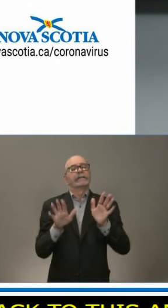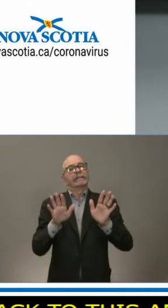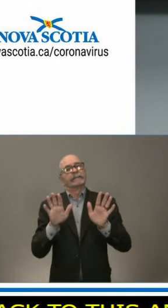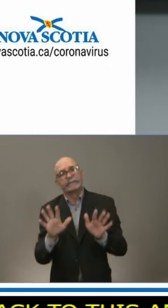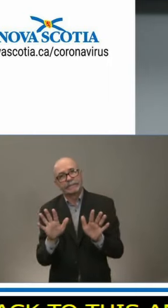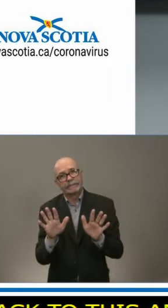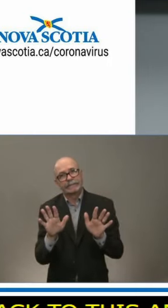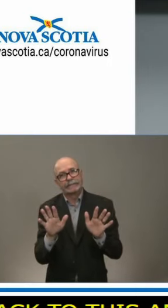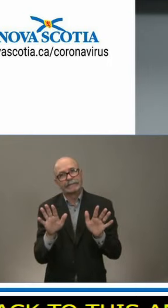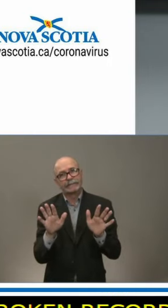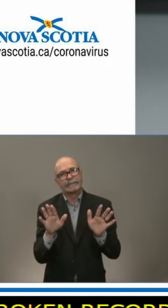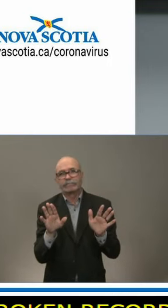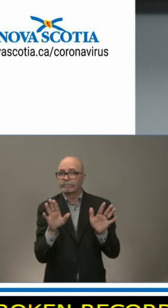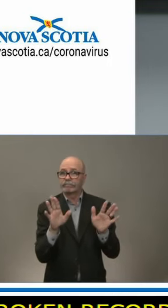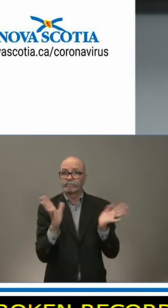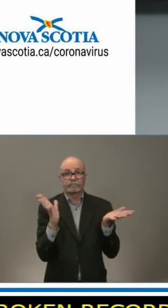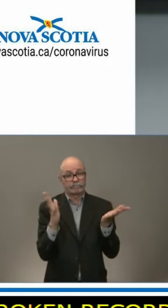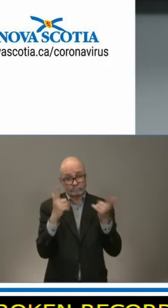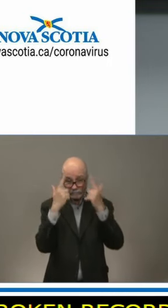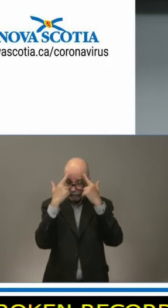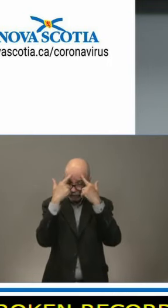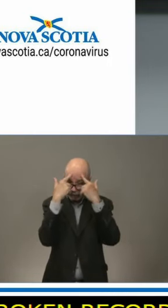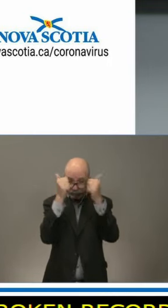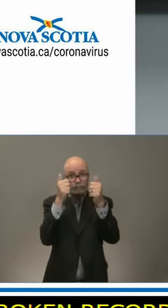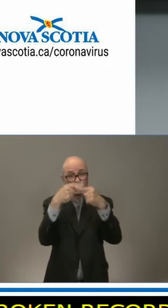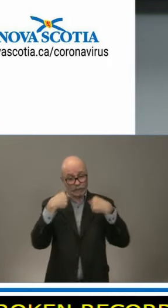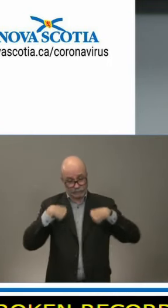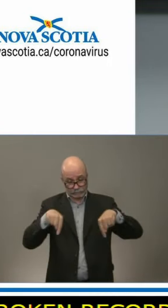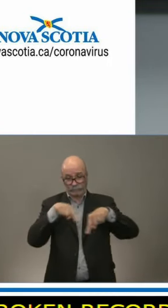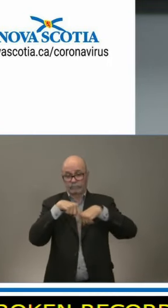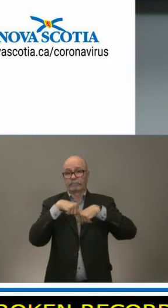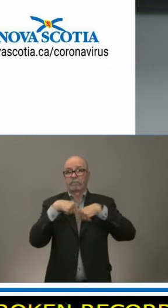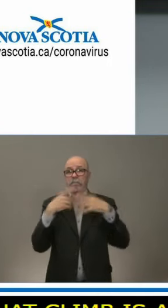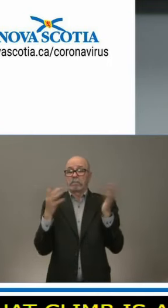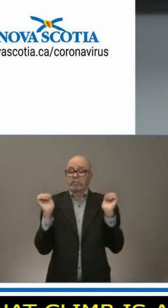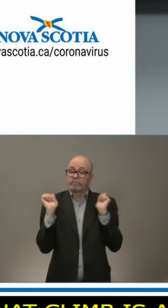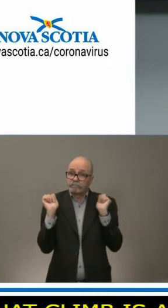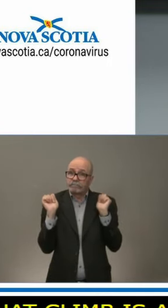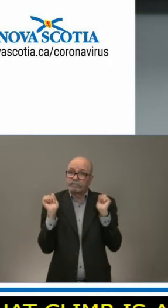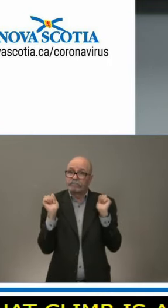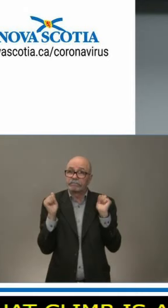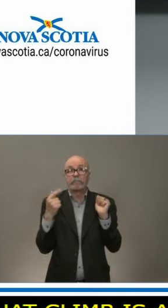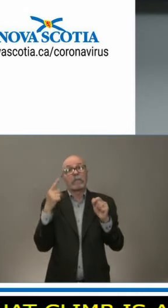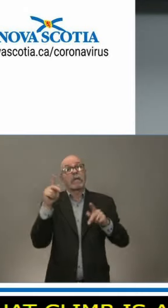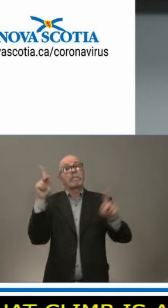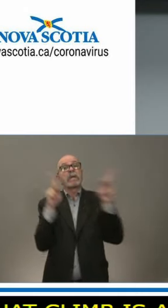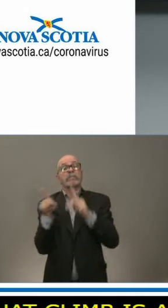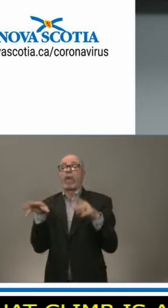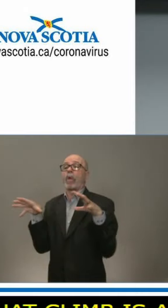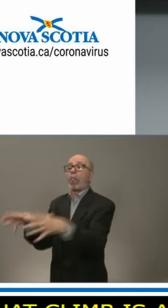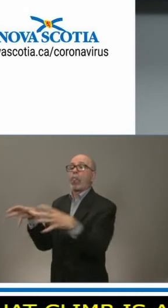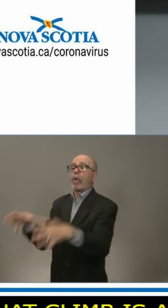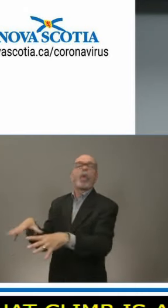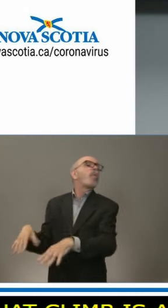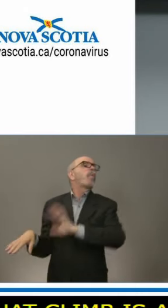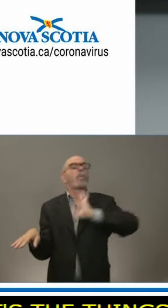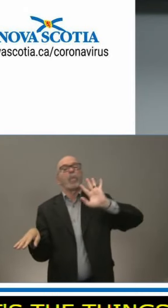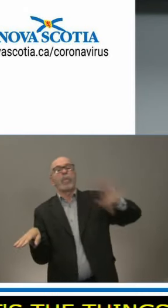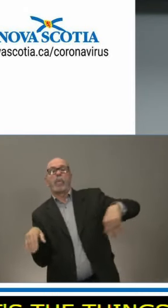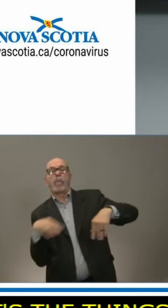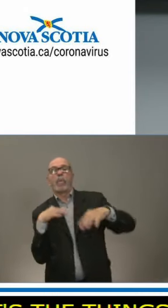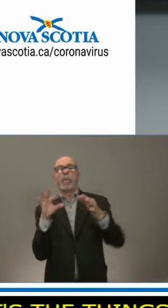things that we've just been talking about that bring people together, that allow the virus to get more of a foothold